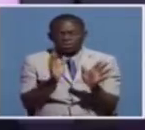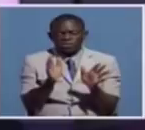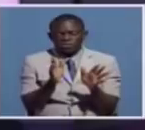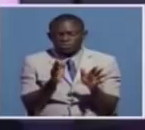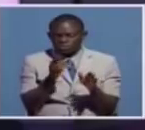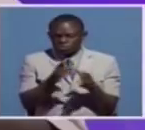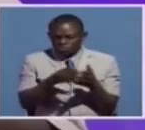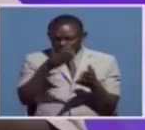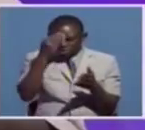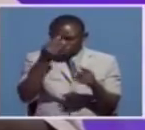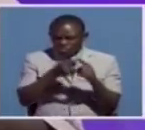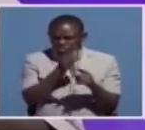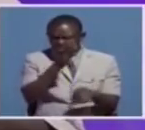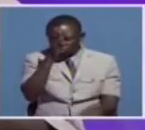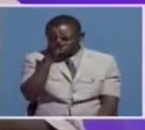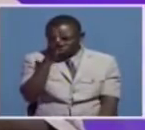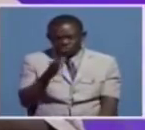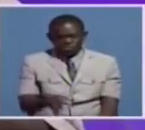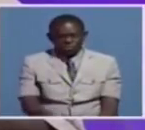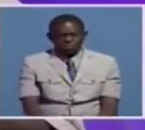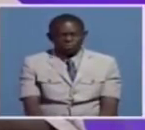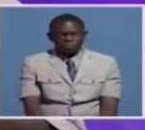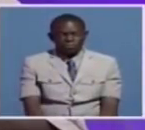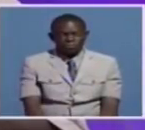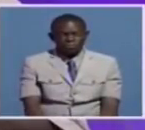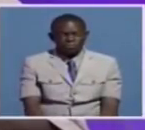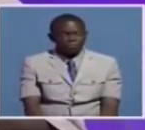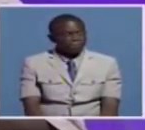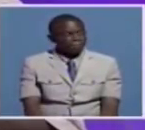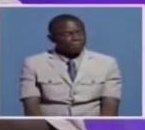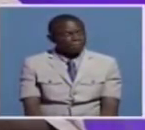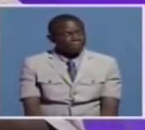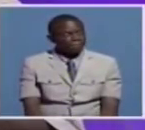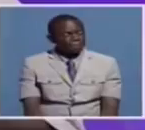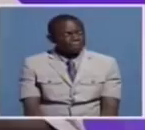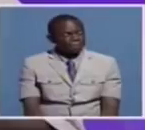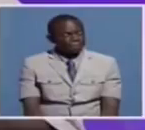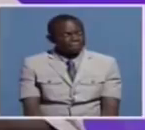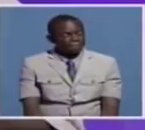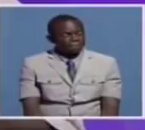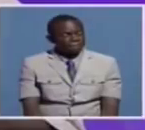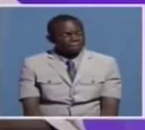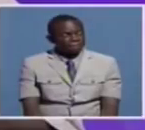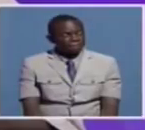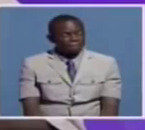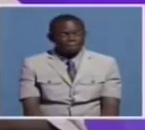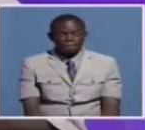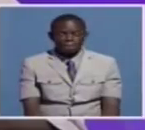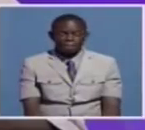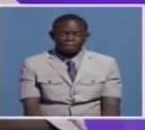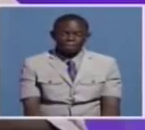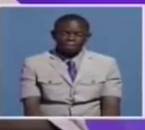something that he told us. I said, I'm sure he told everybody else that you are not little presidents running around in the